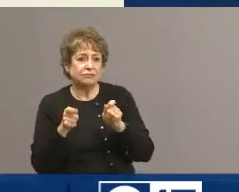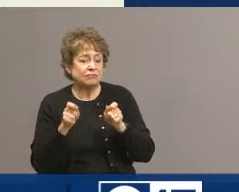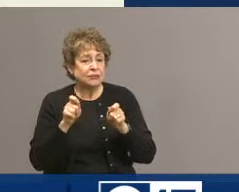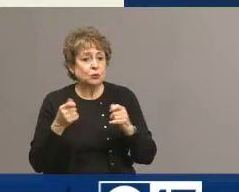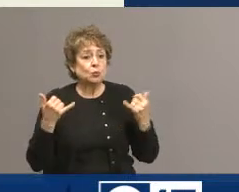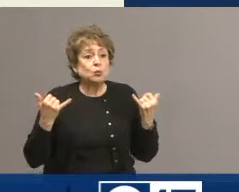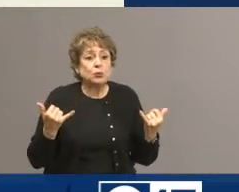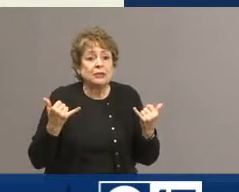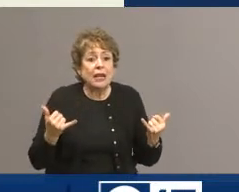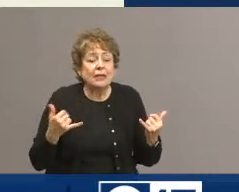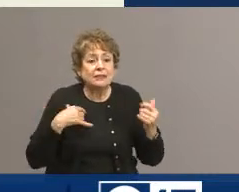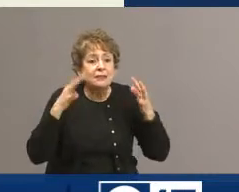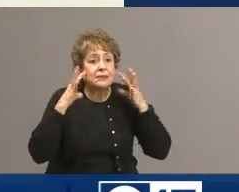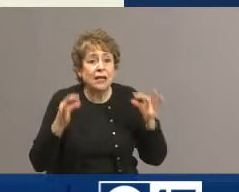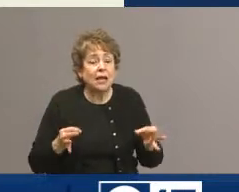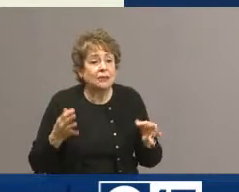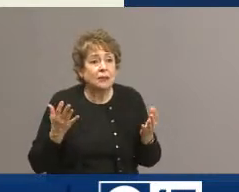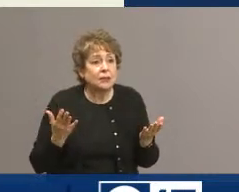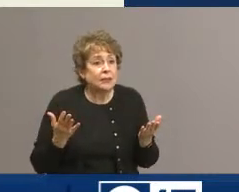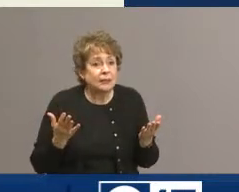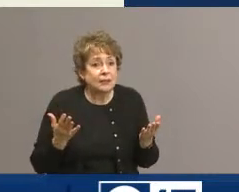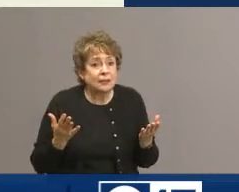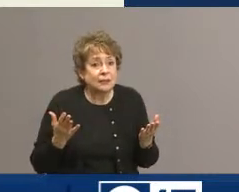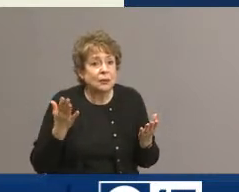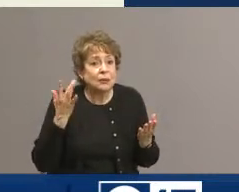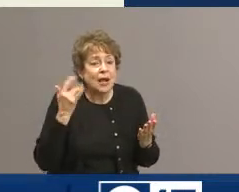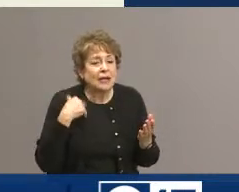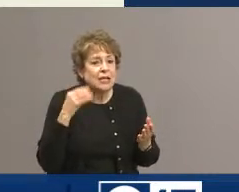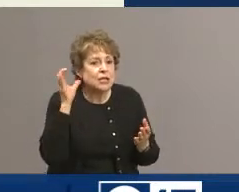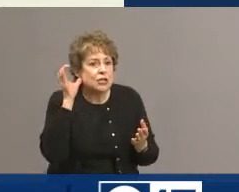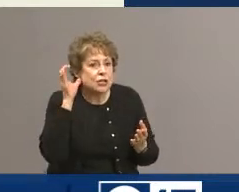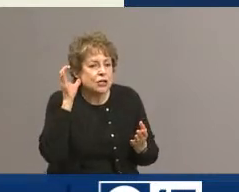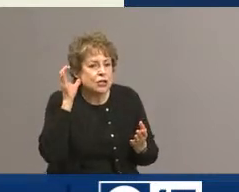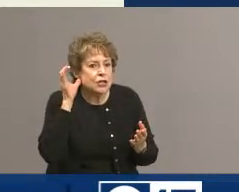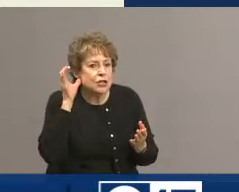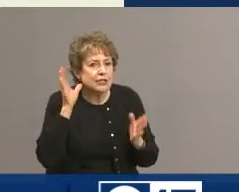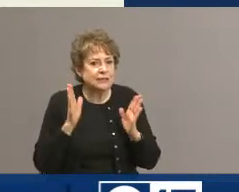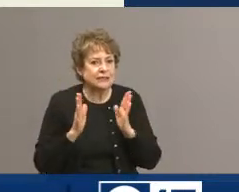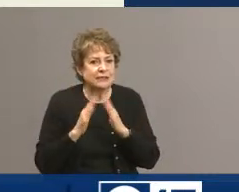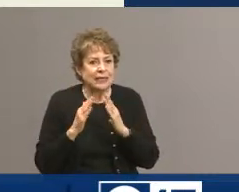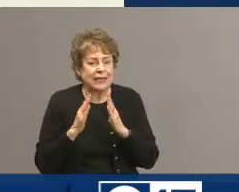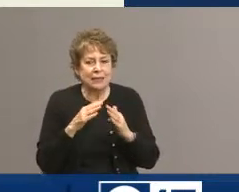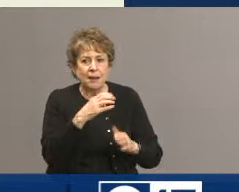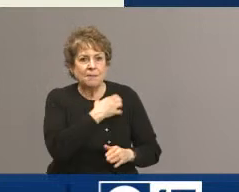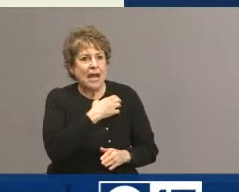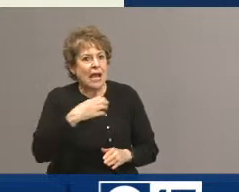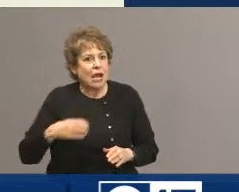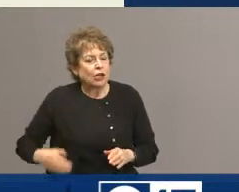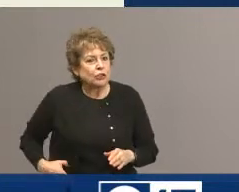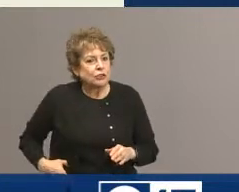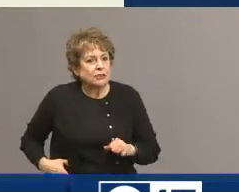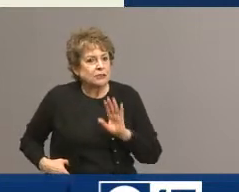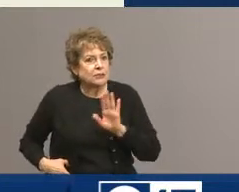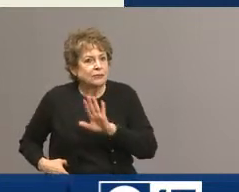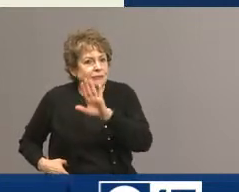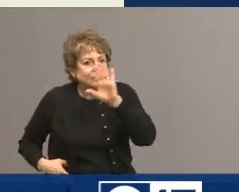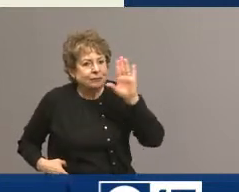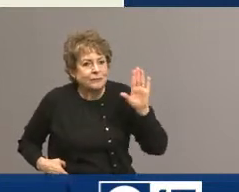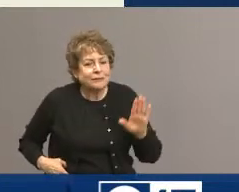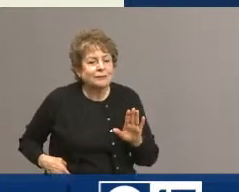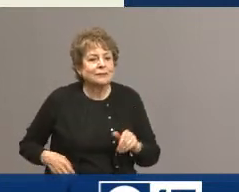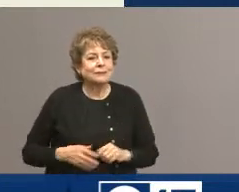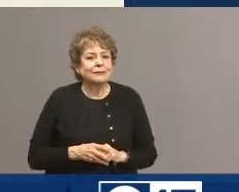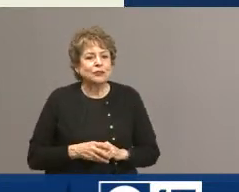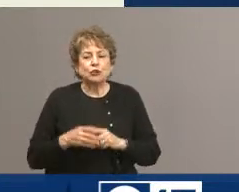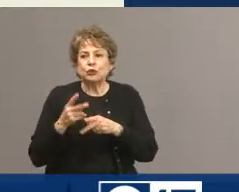supervisors. This would have been one. It would have been nice if it could have been done on a more limited basis, but we need to